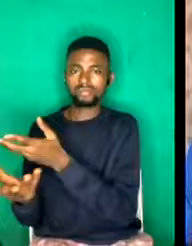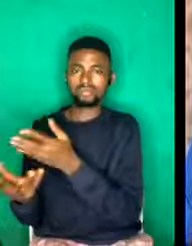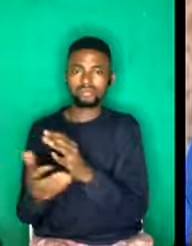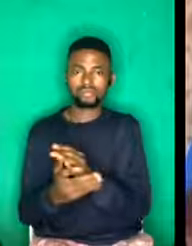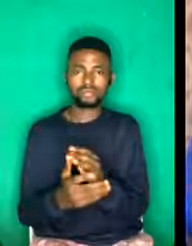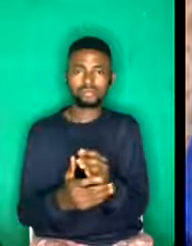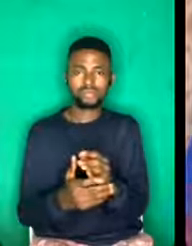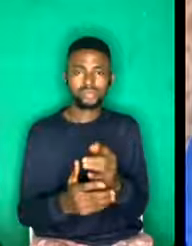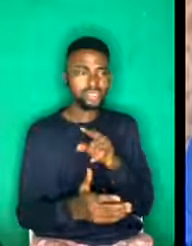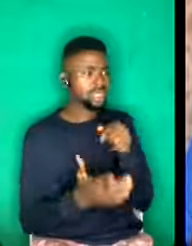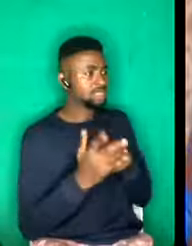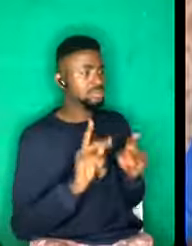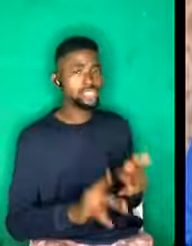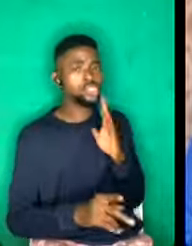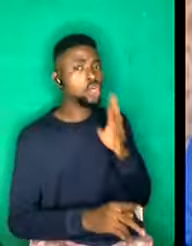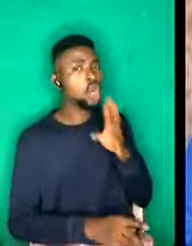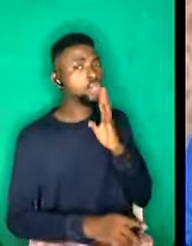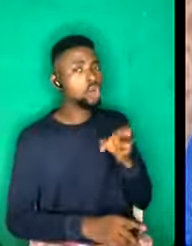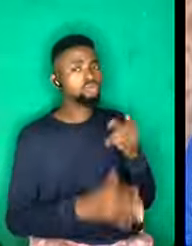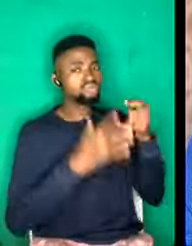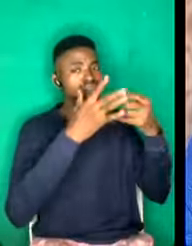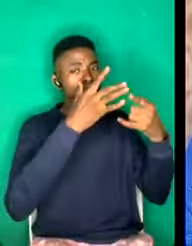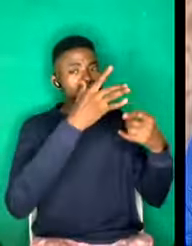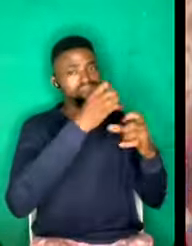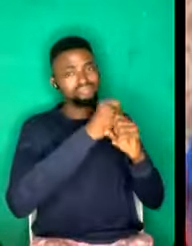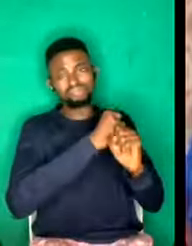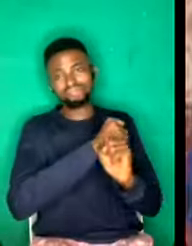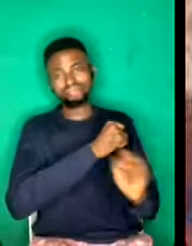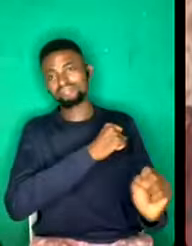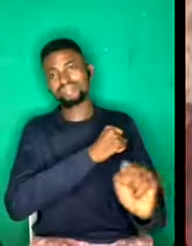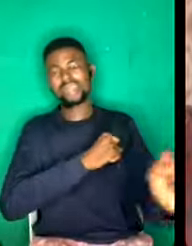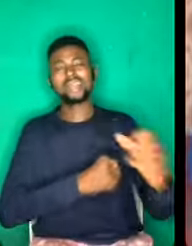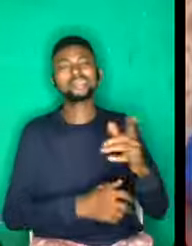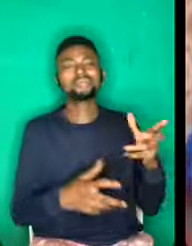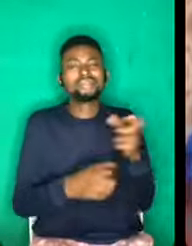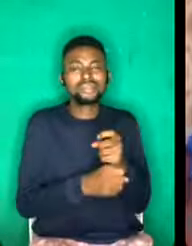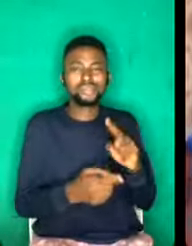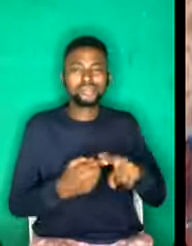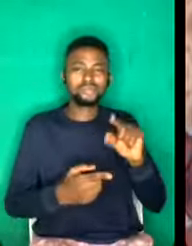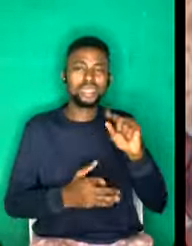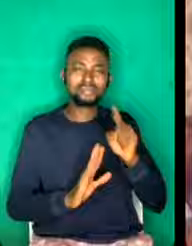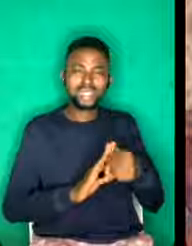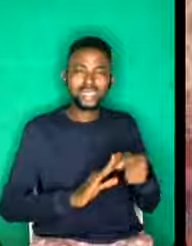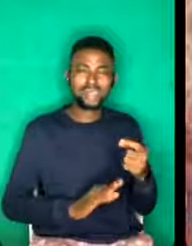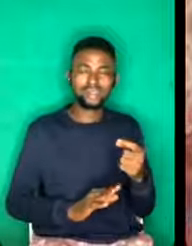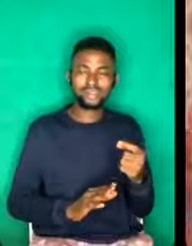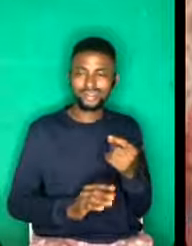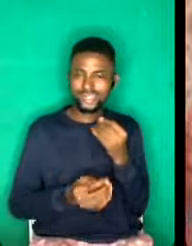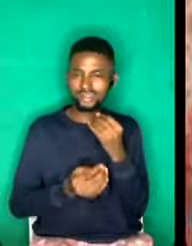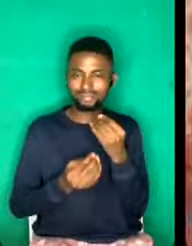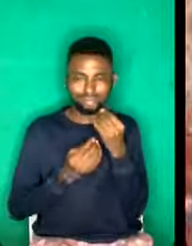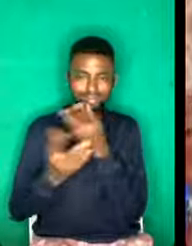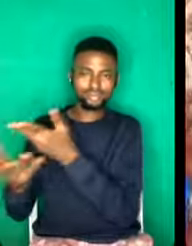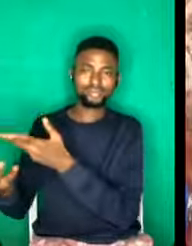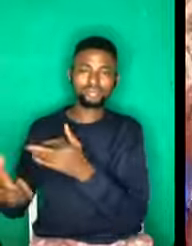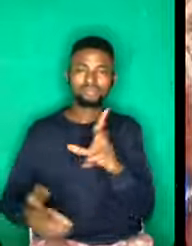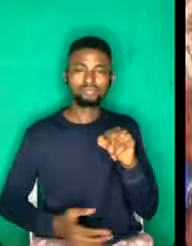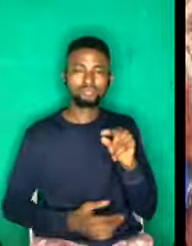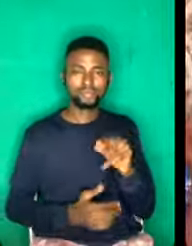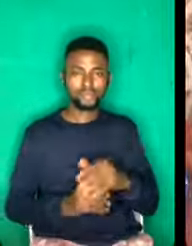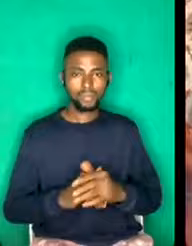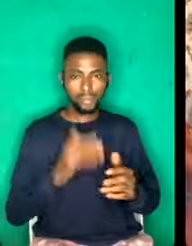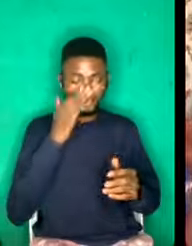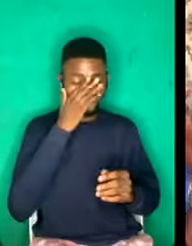about an hour and you missed everything to like 20 minutes. How is that? So it's at least if you are going